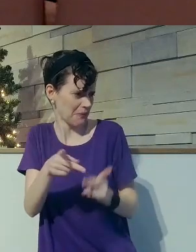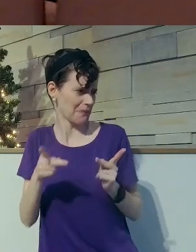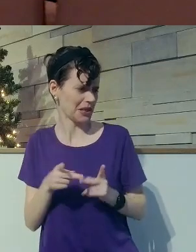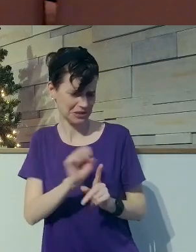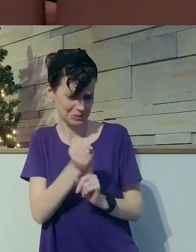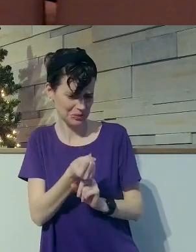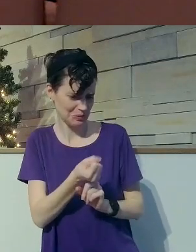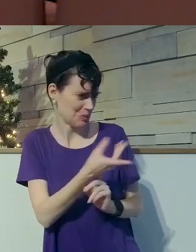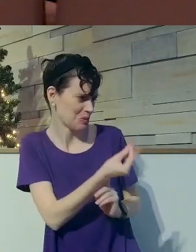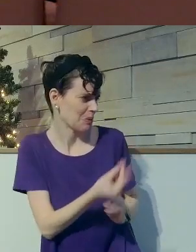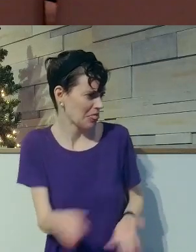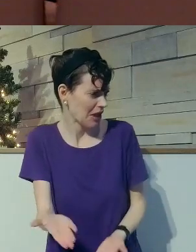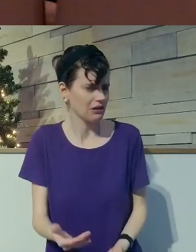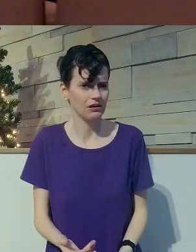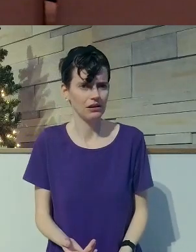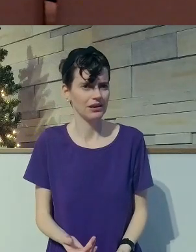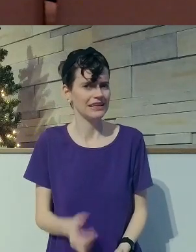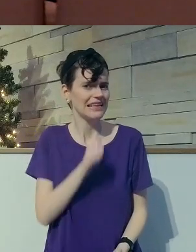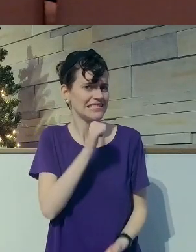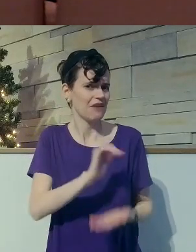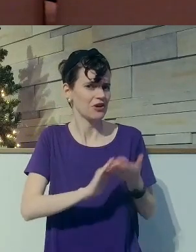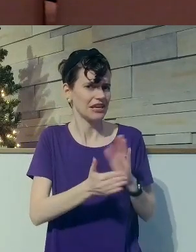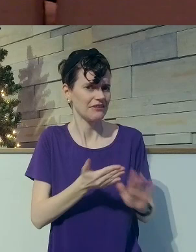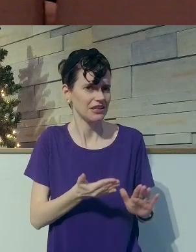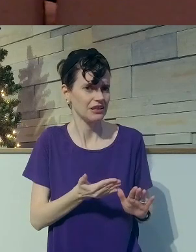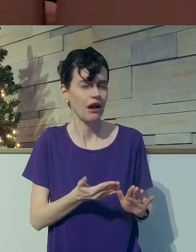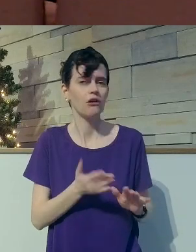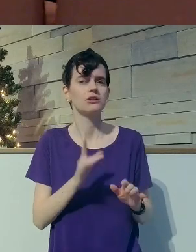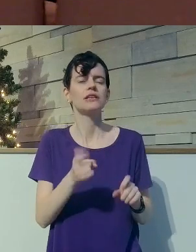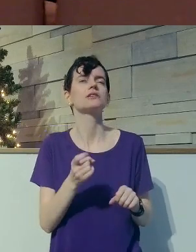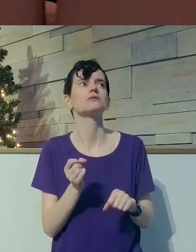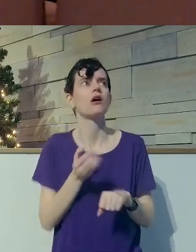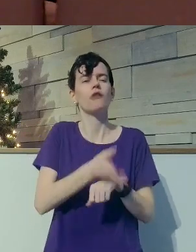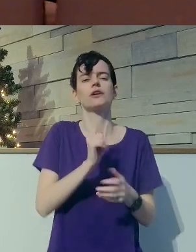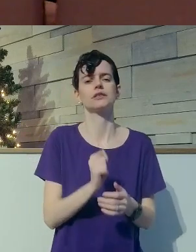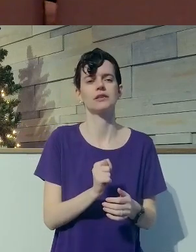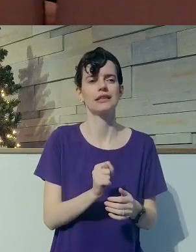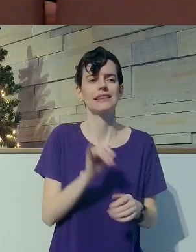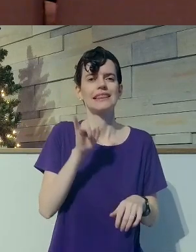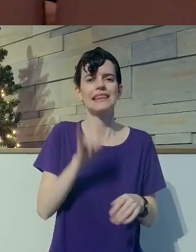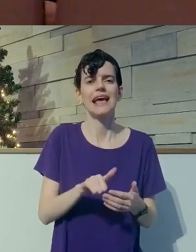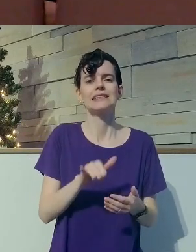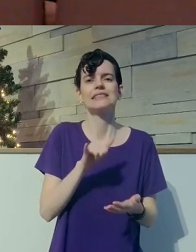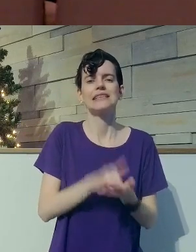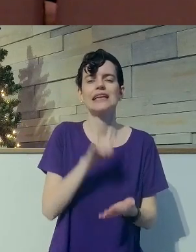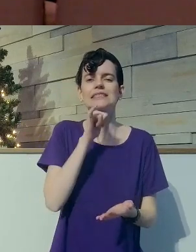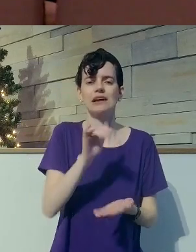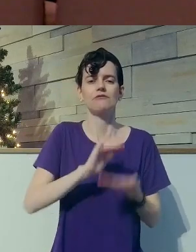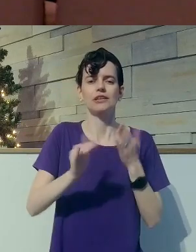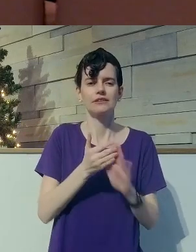that situation? This is not forgiveness, folks. Just getting over it. Forgiveness with no accountability. That's not forgiveness, and it doesn't